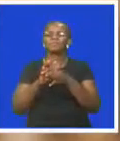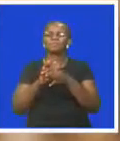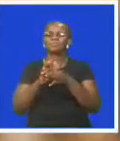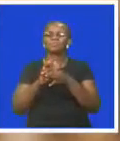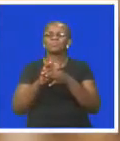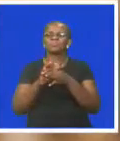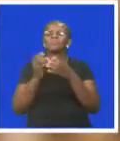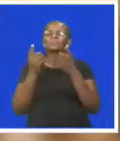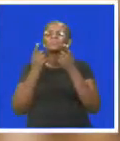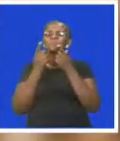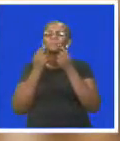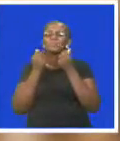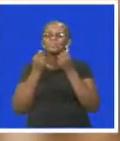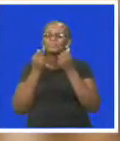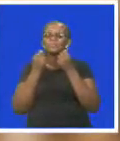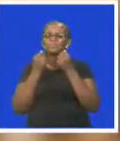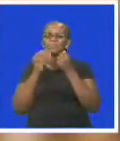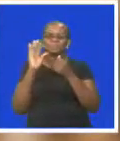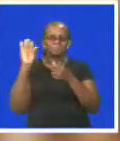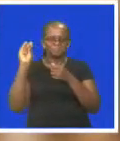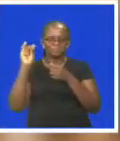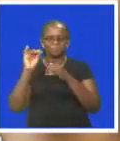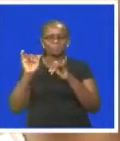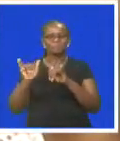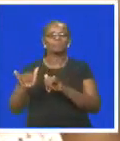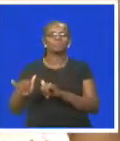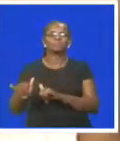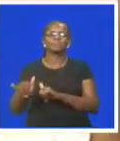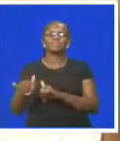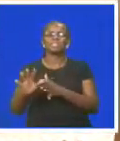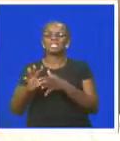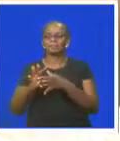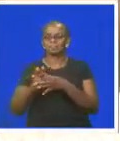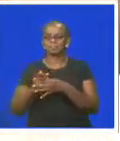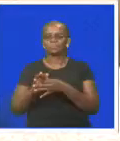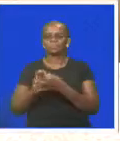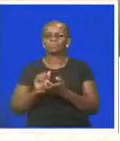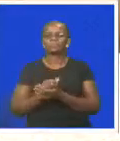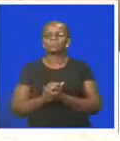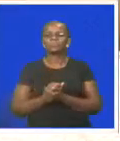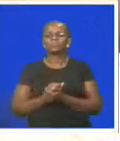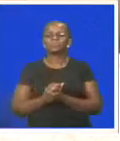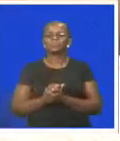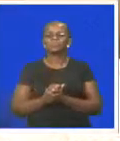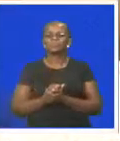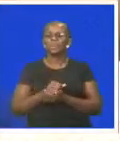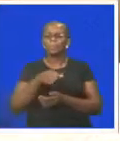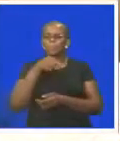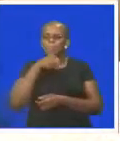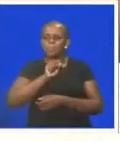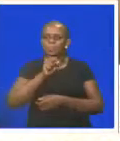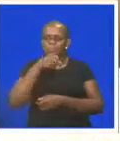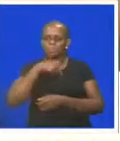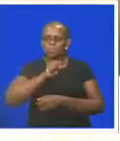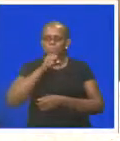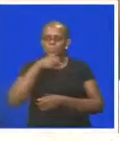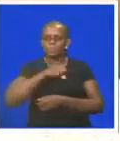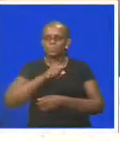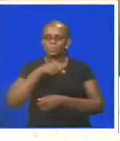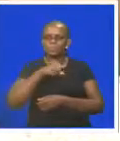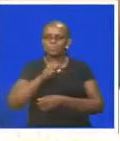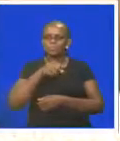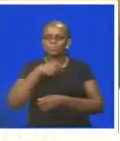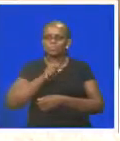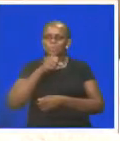is a domestic animal. And we do love cats, do we? Don't we? How about a pig? We